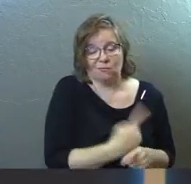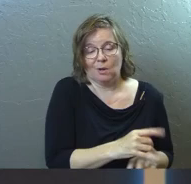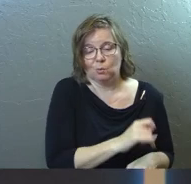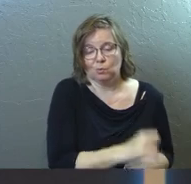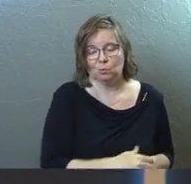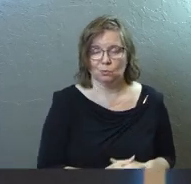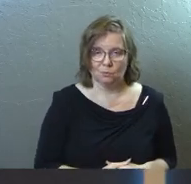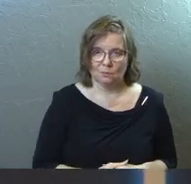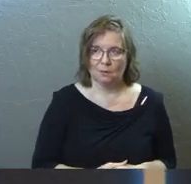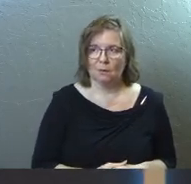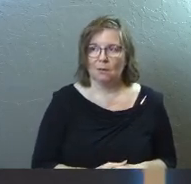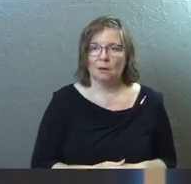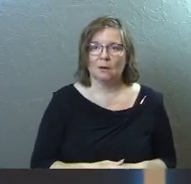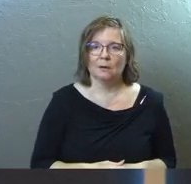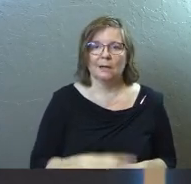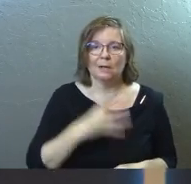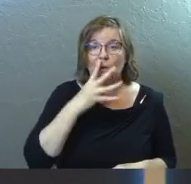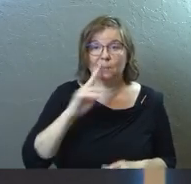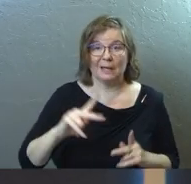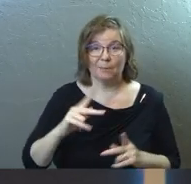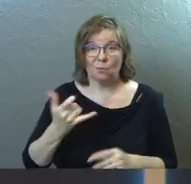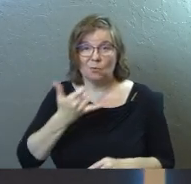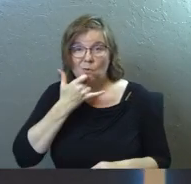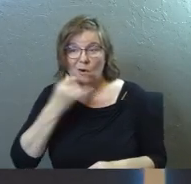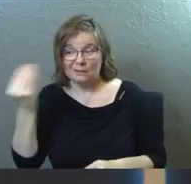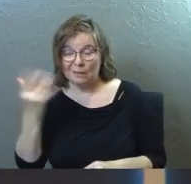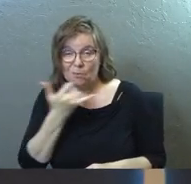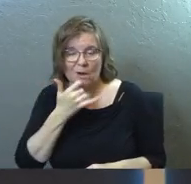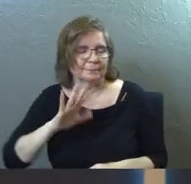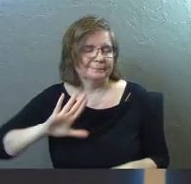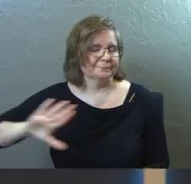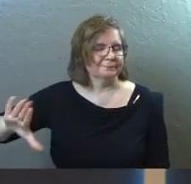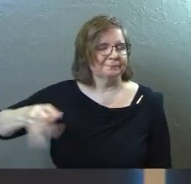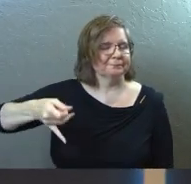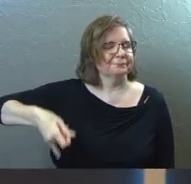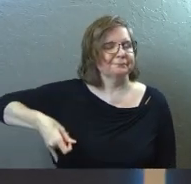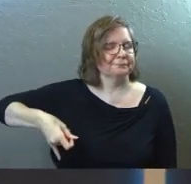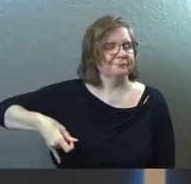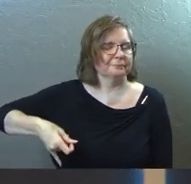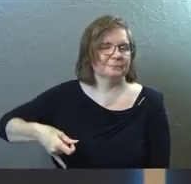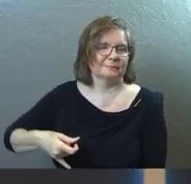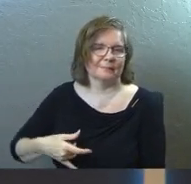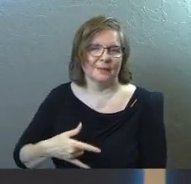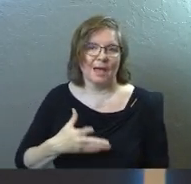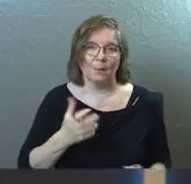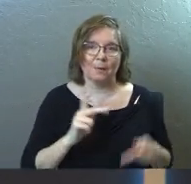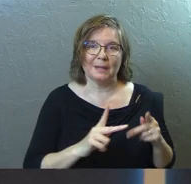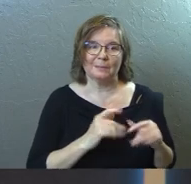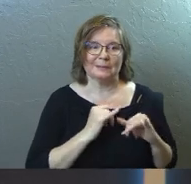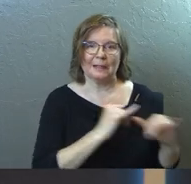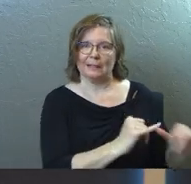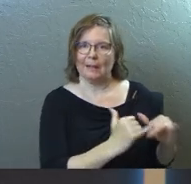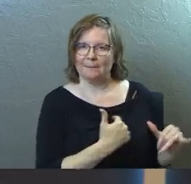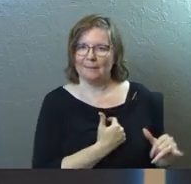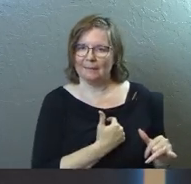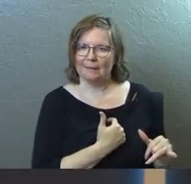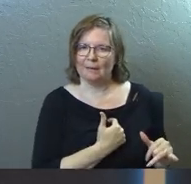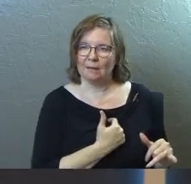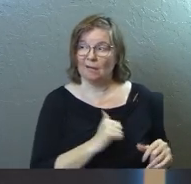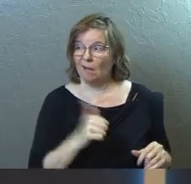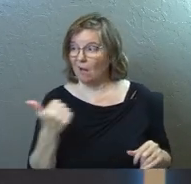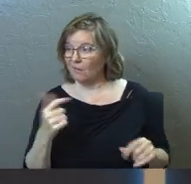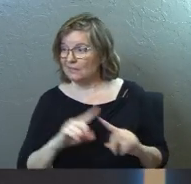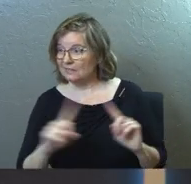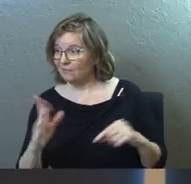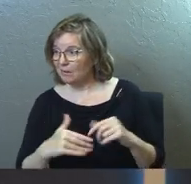right too. I'm going to surround myself with people who act and think and say like I do, because that's what I want. Because that's